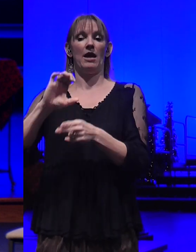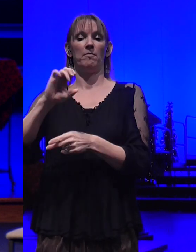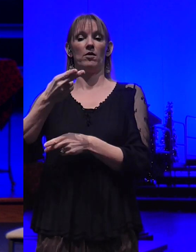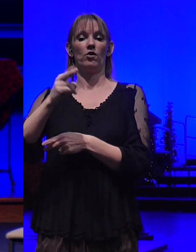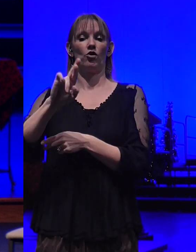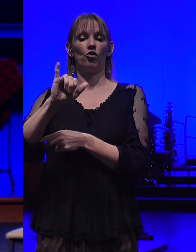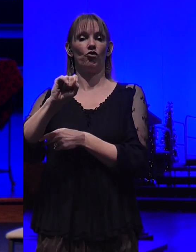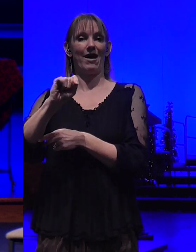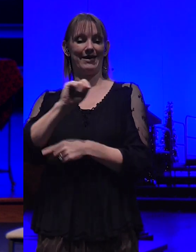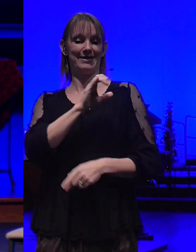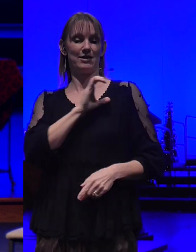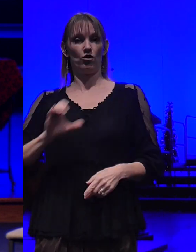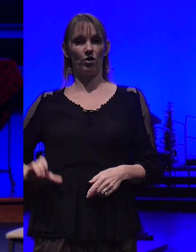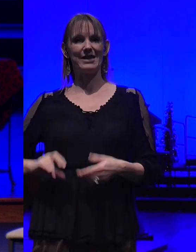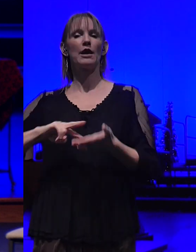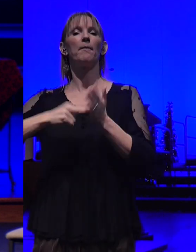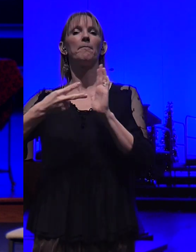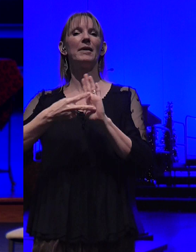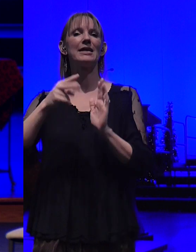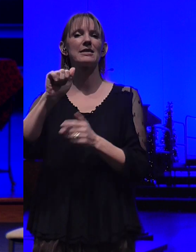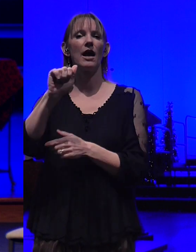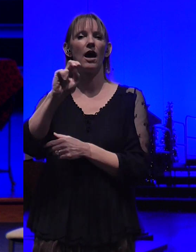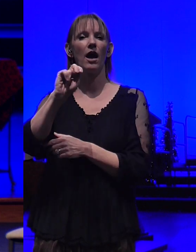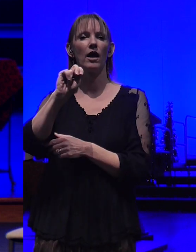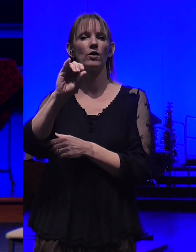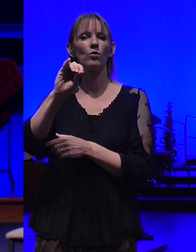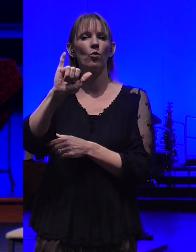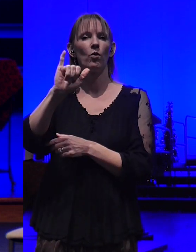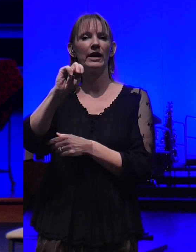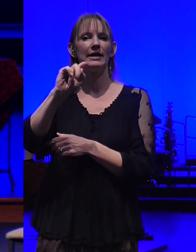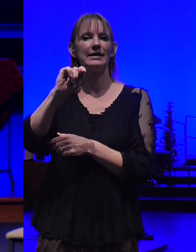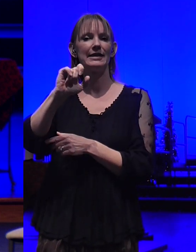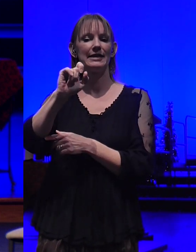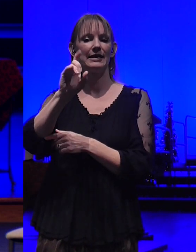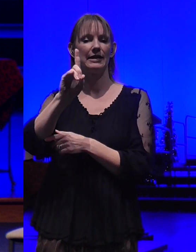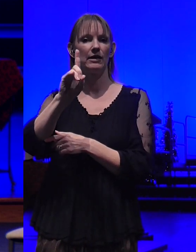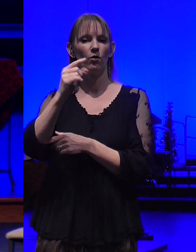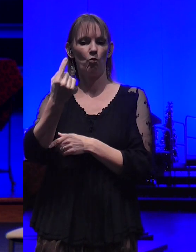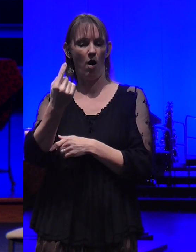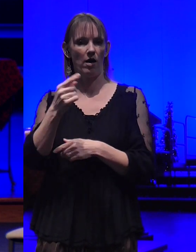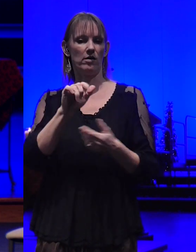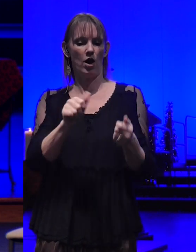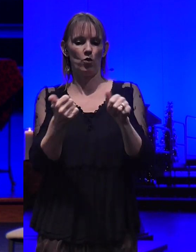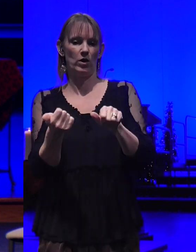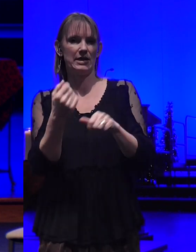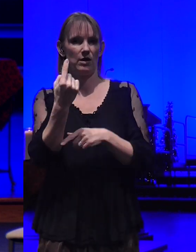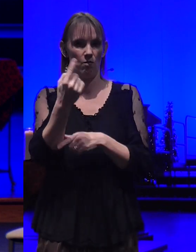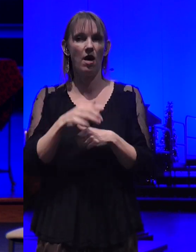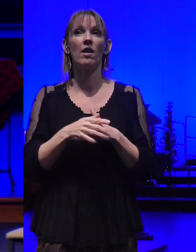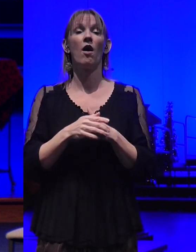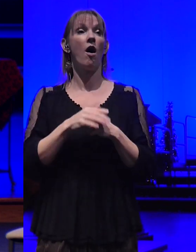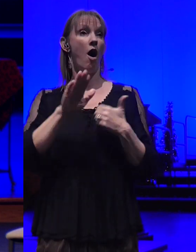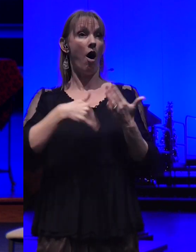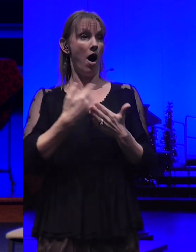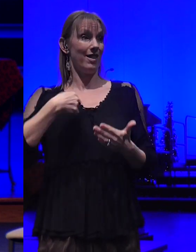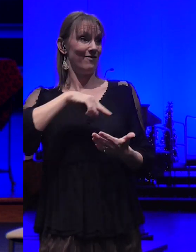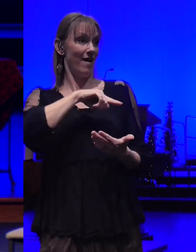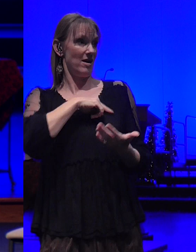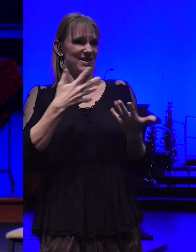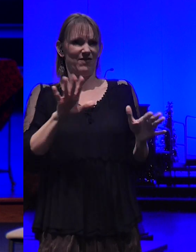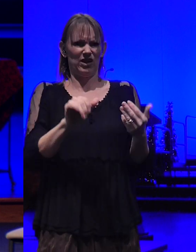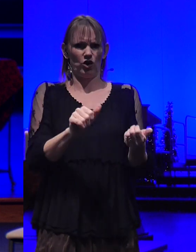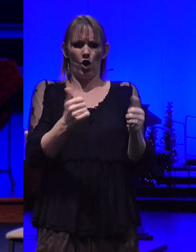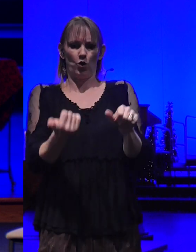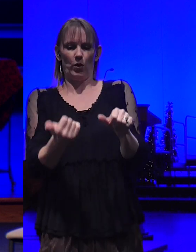Christ means anointed, the anointed one." And then he adds, "All of us are